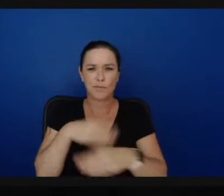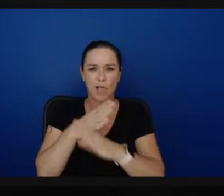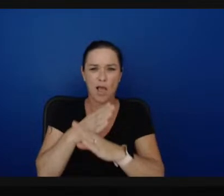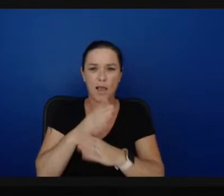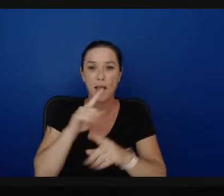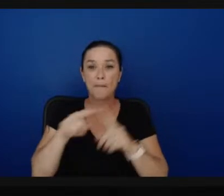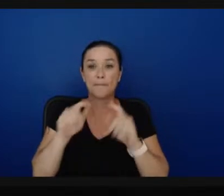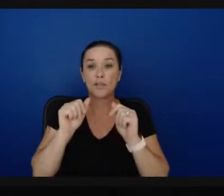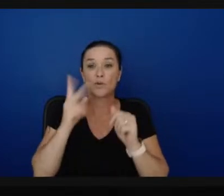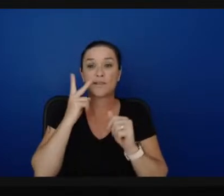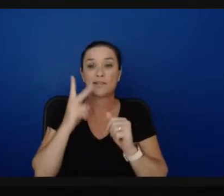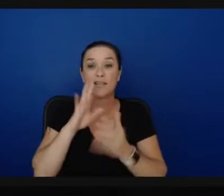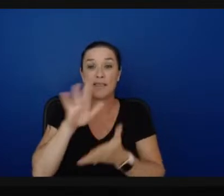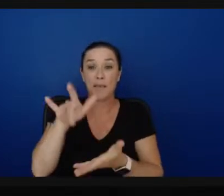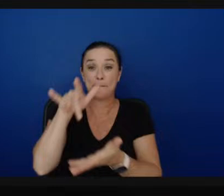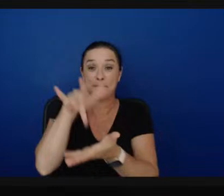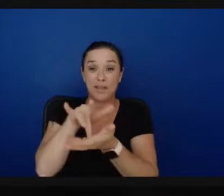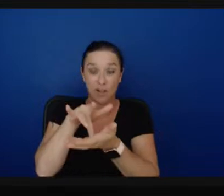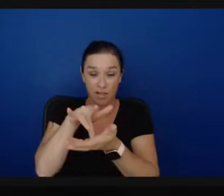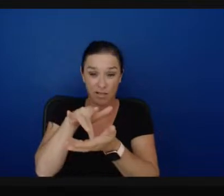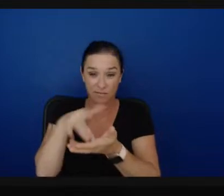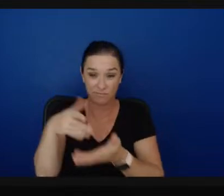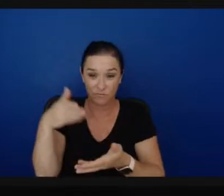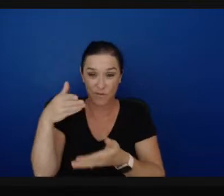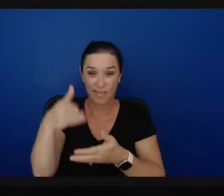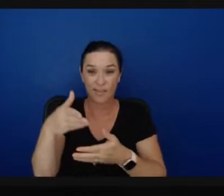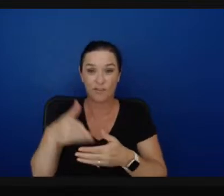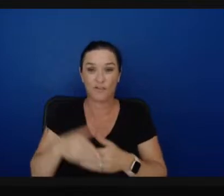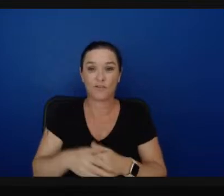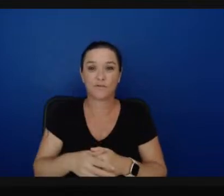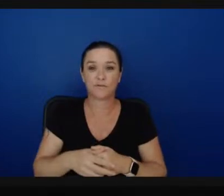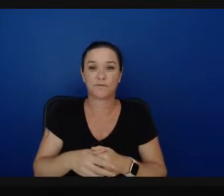of activity is right here in the middle. Right? This is kind of looking for the